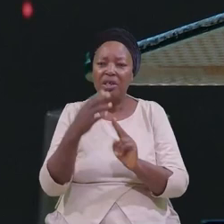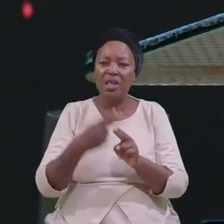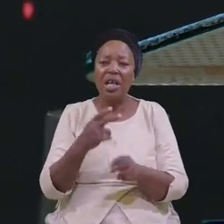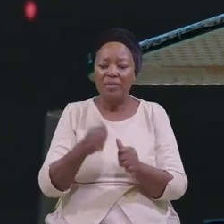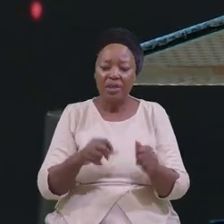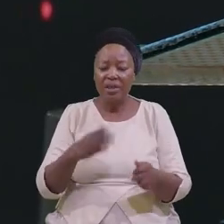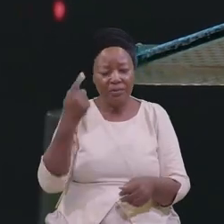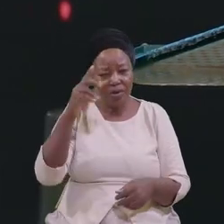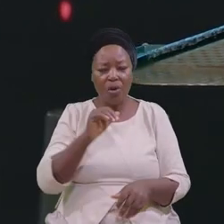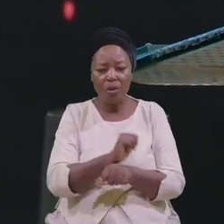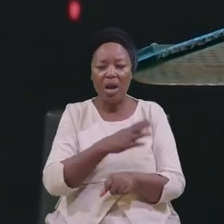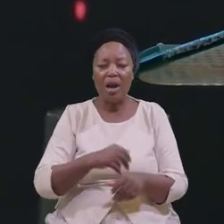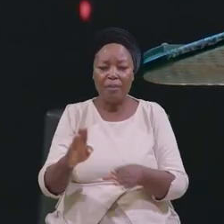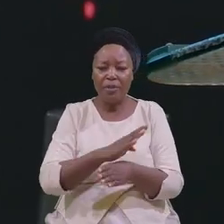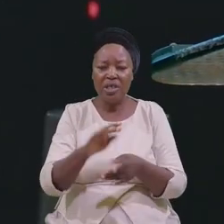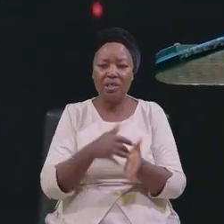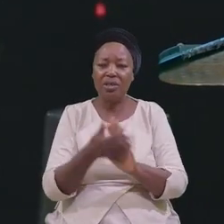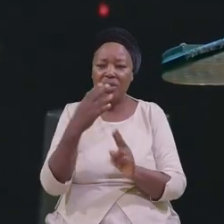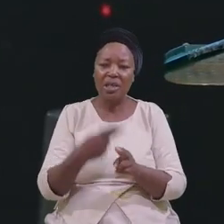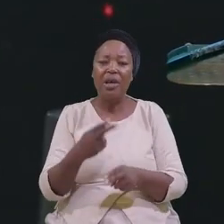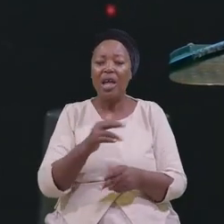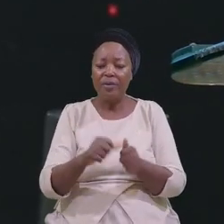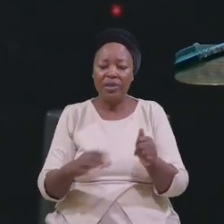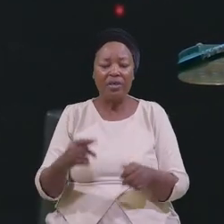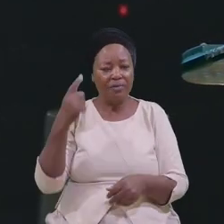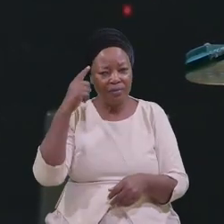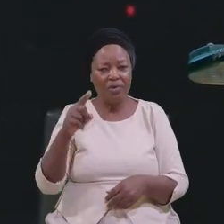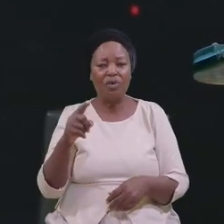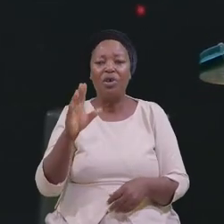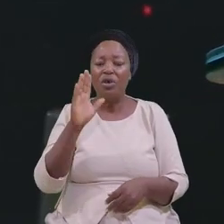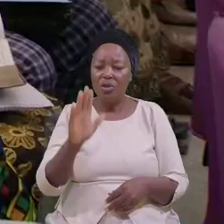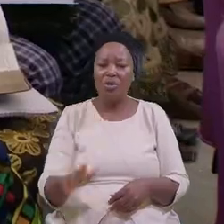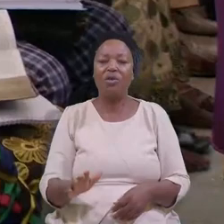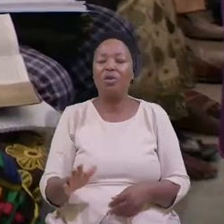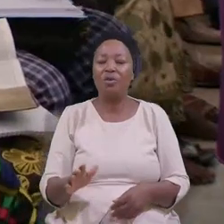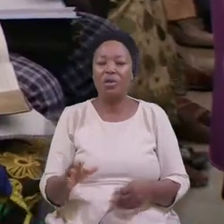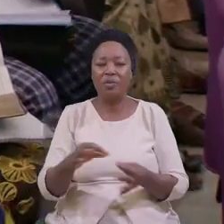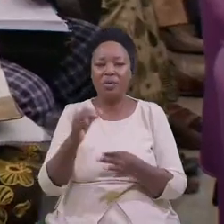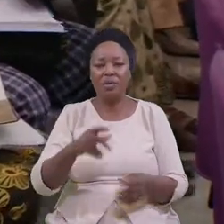business. Everything for your spiritual life. You will lack nothing.